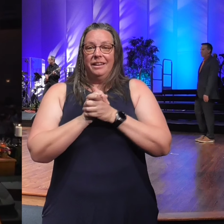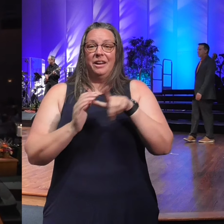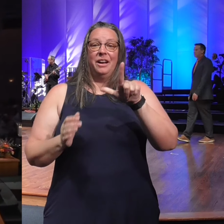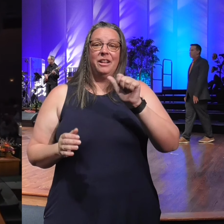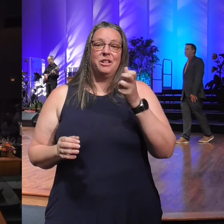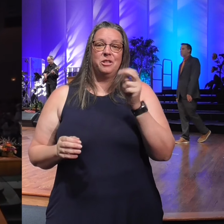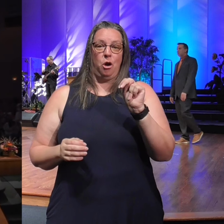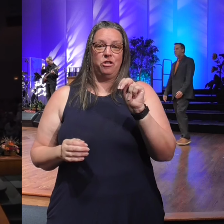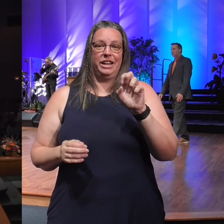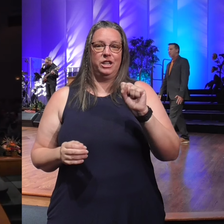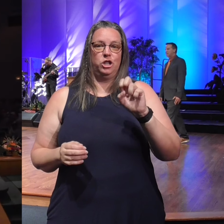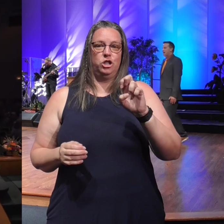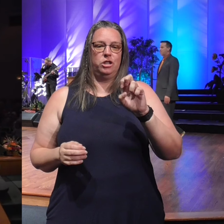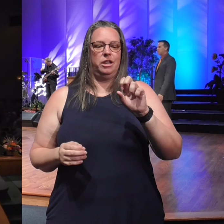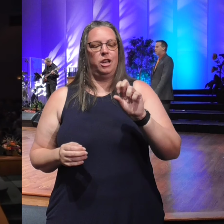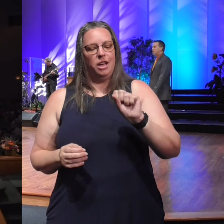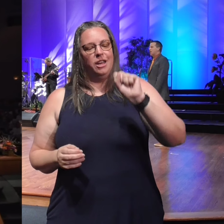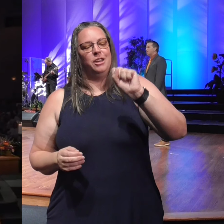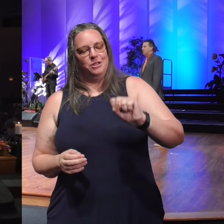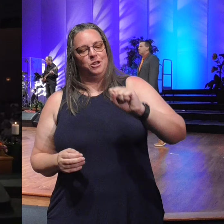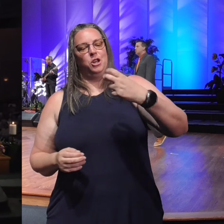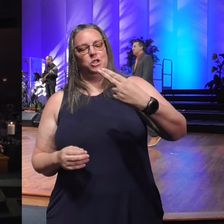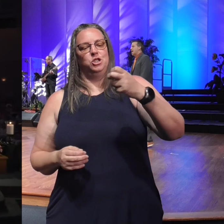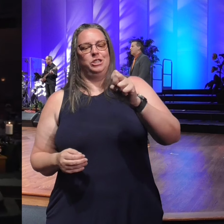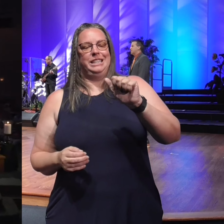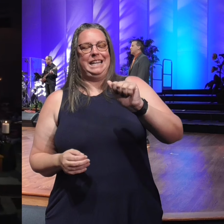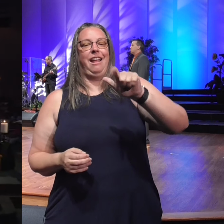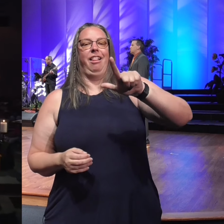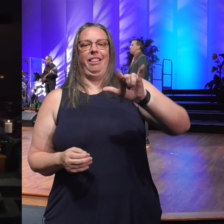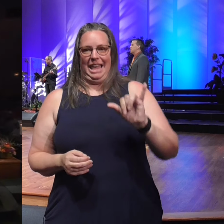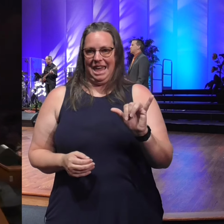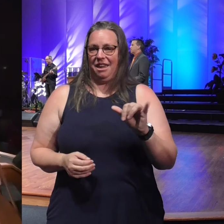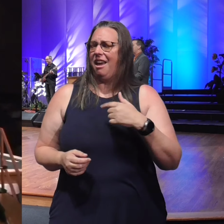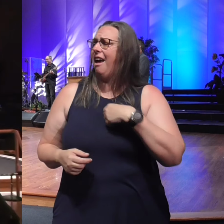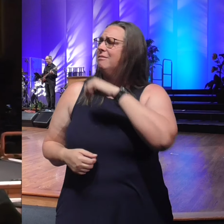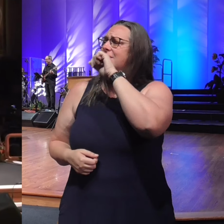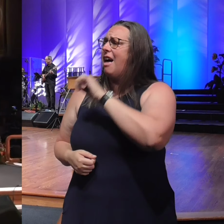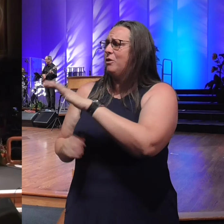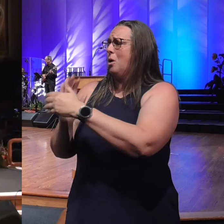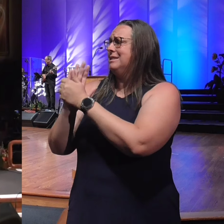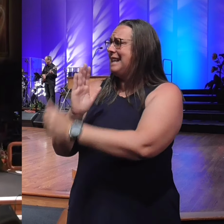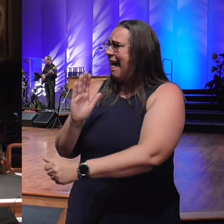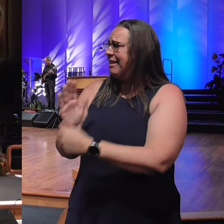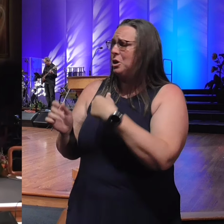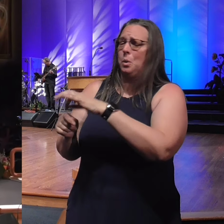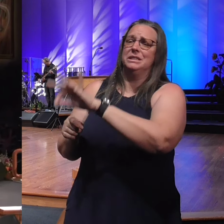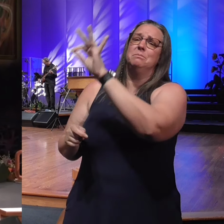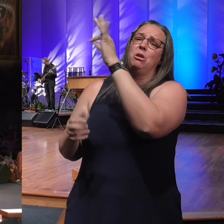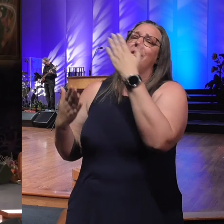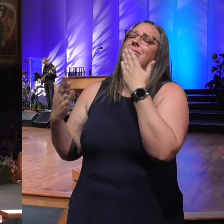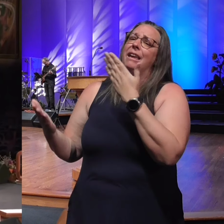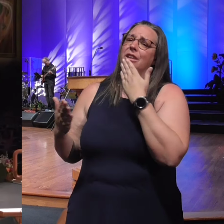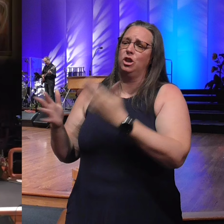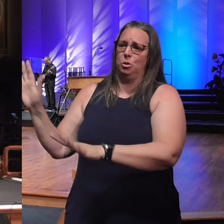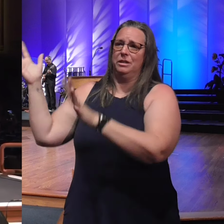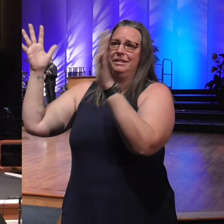Lauren Sheely, we're so grateful again to have you here. I love your talent and your generous spirit. Thank you for sharing your gifts with us.